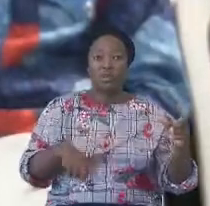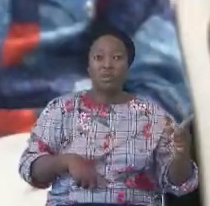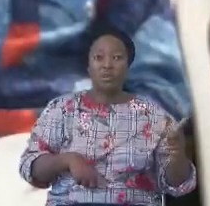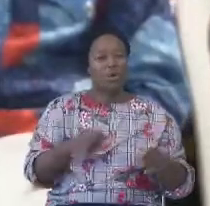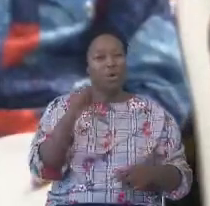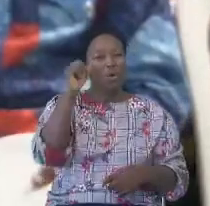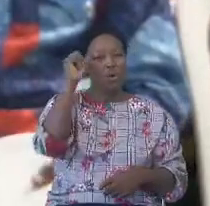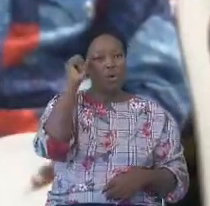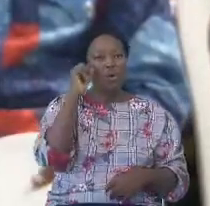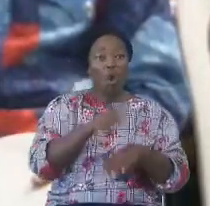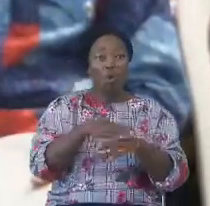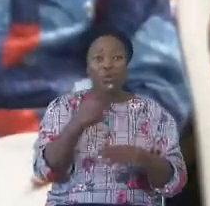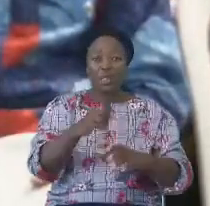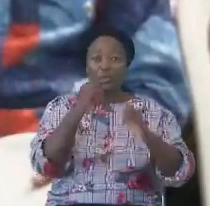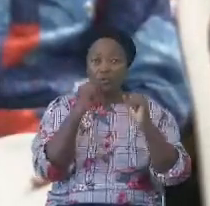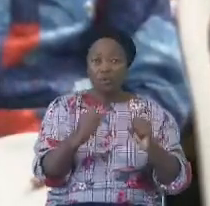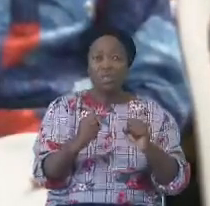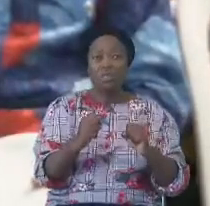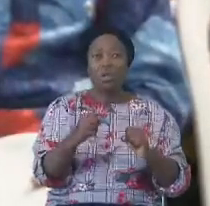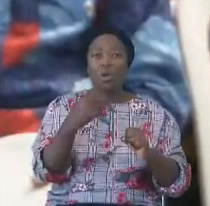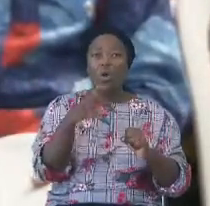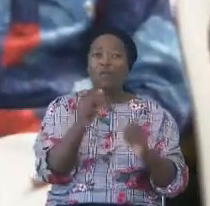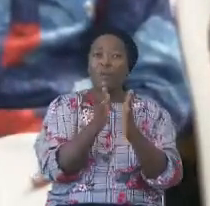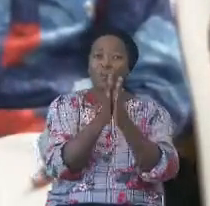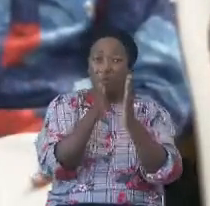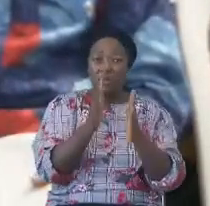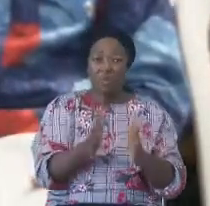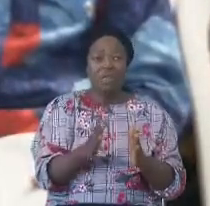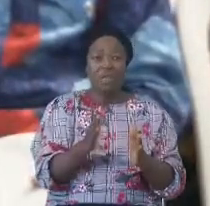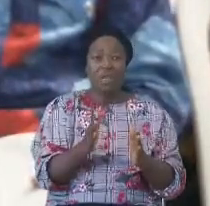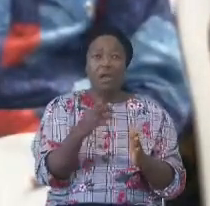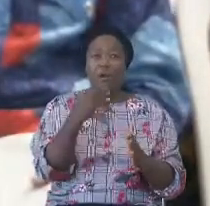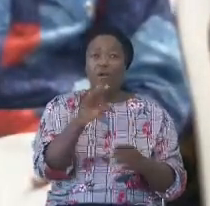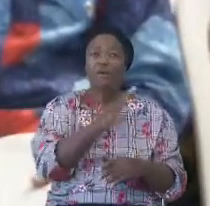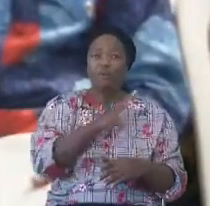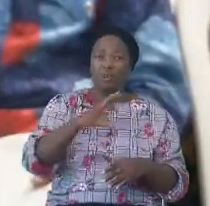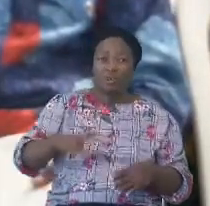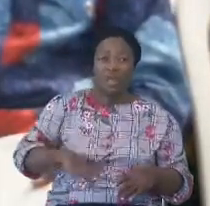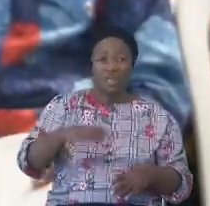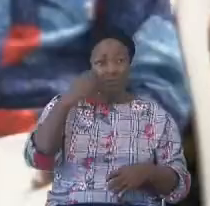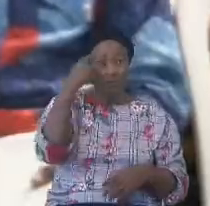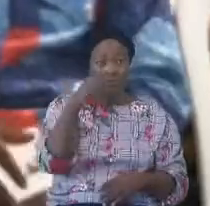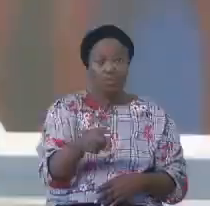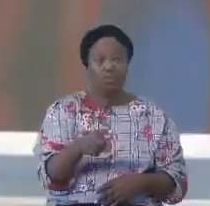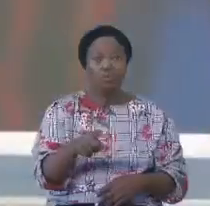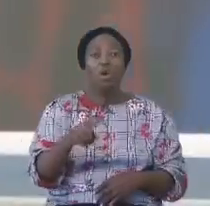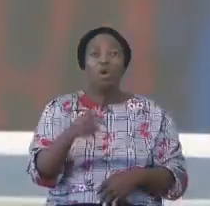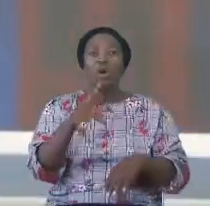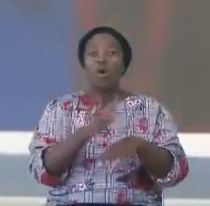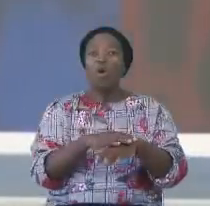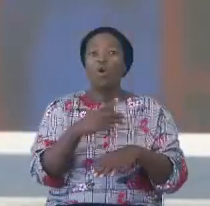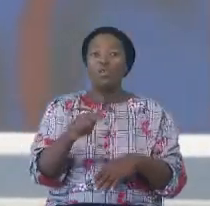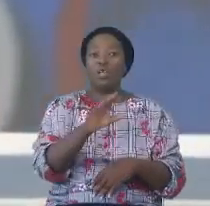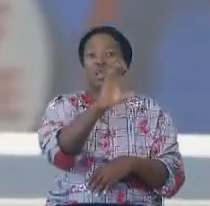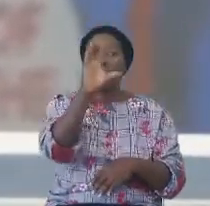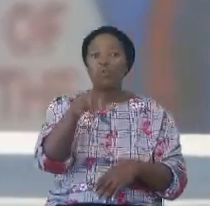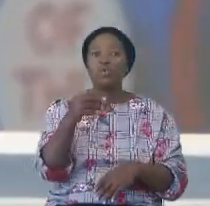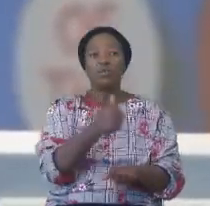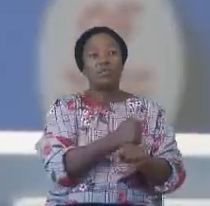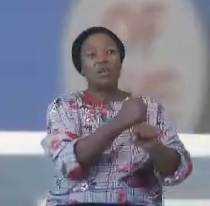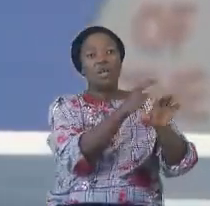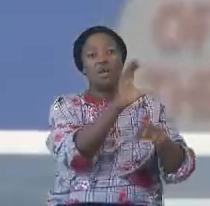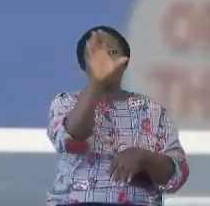Forgive them. Today, as you come to the Lord, on the strength of the supplication